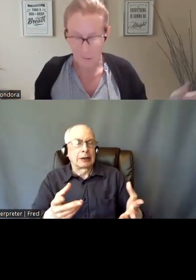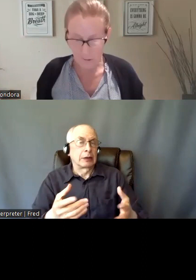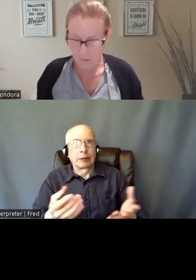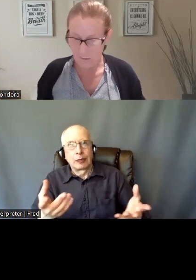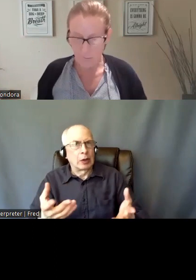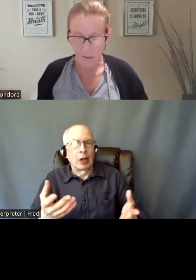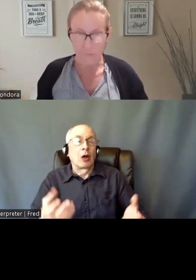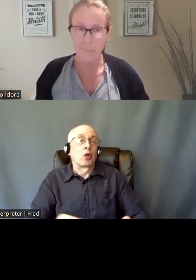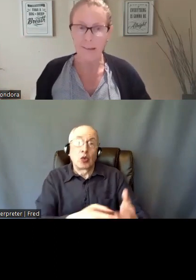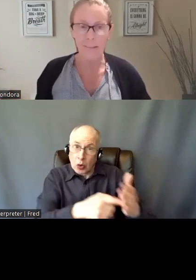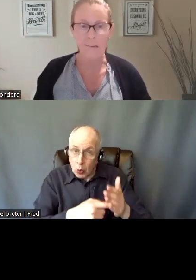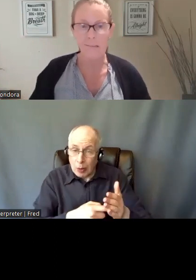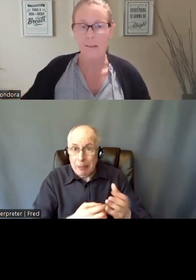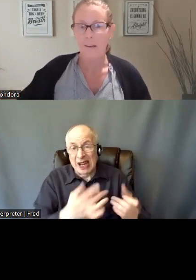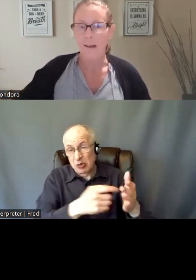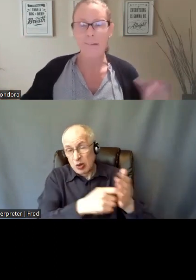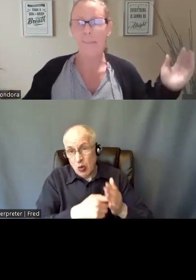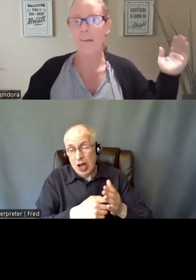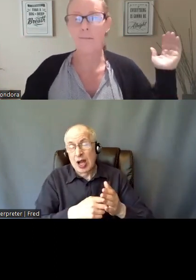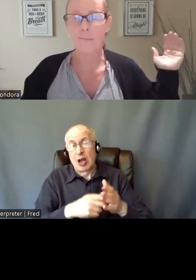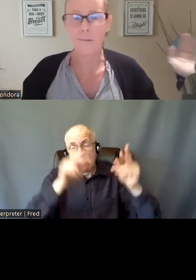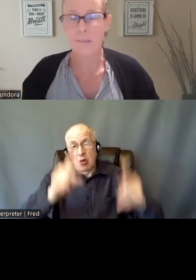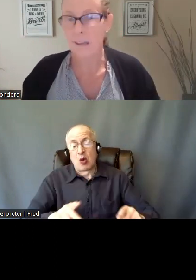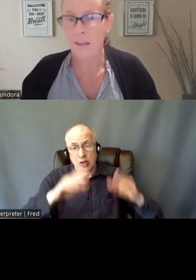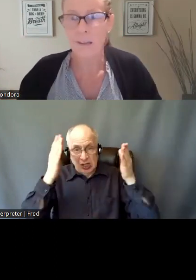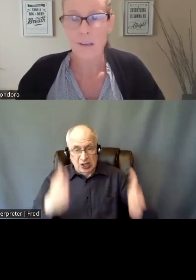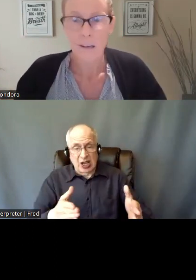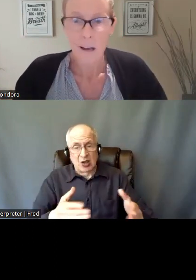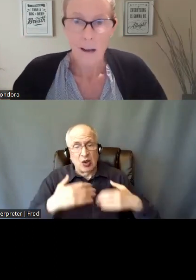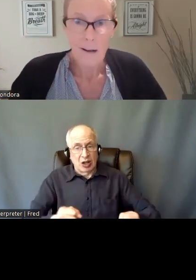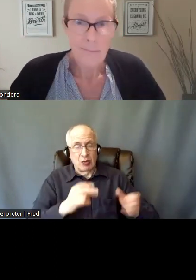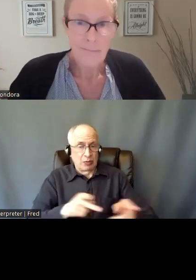requiring person-centered recovery planning. That's everything from state